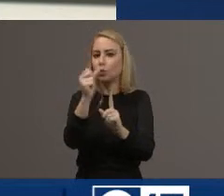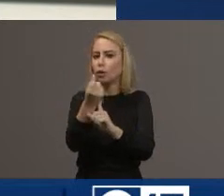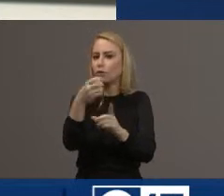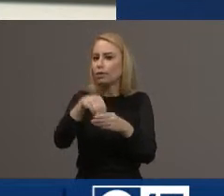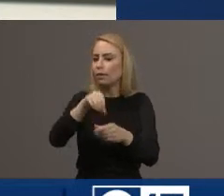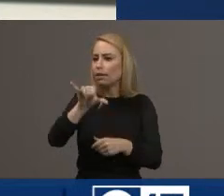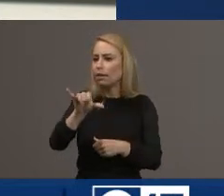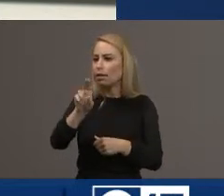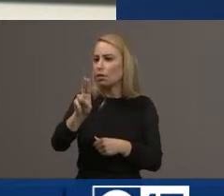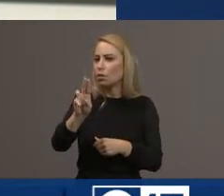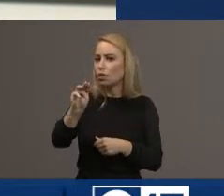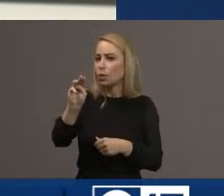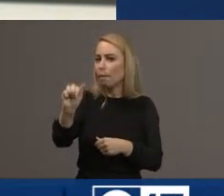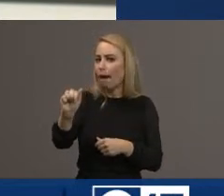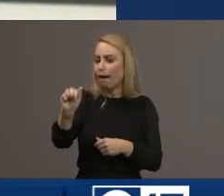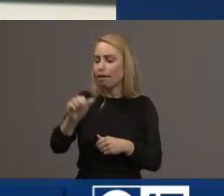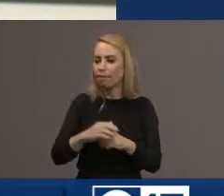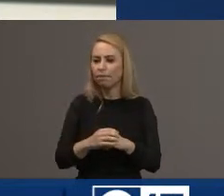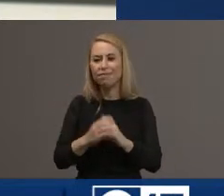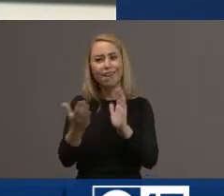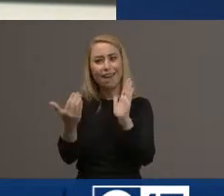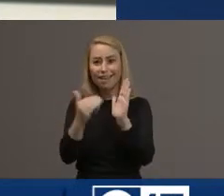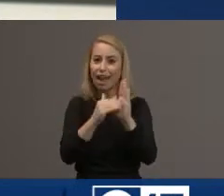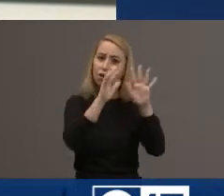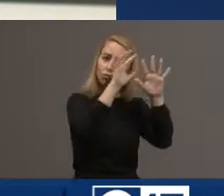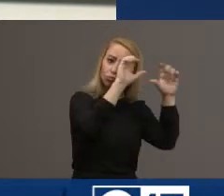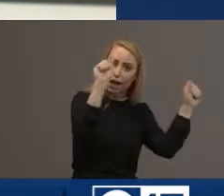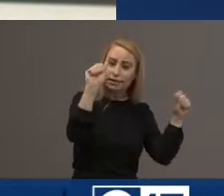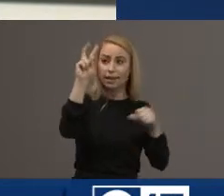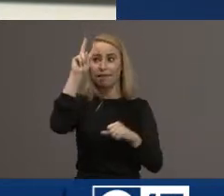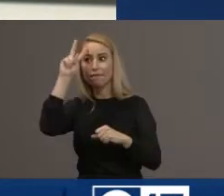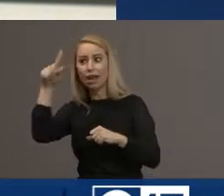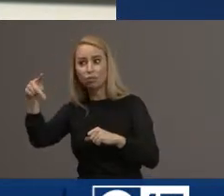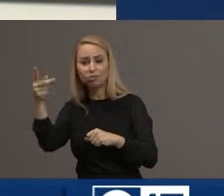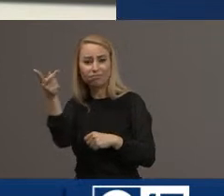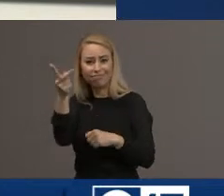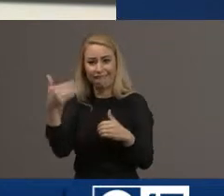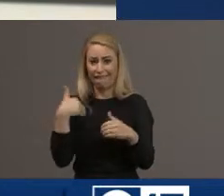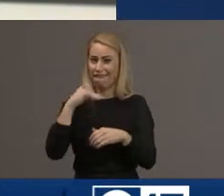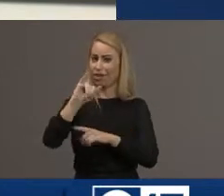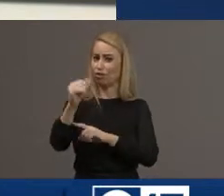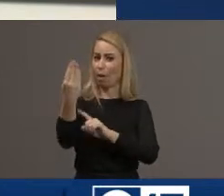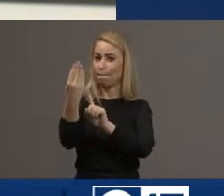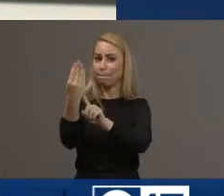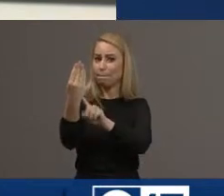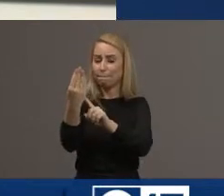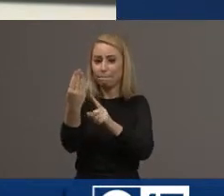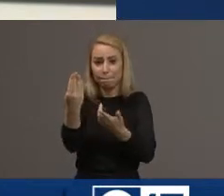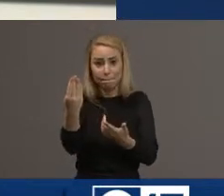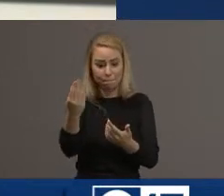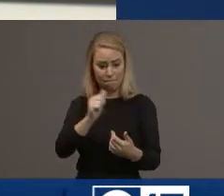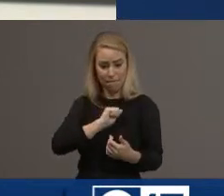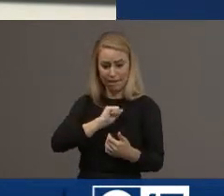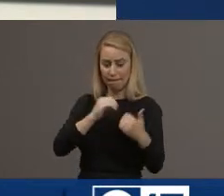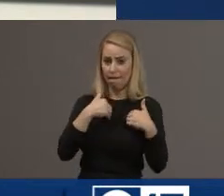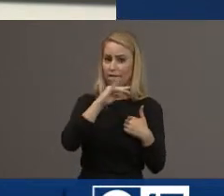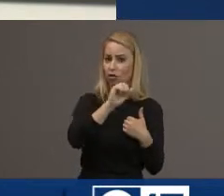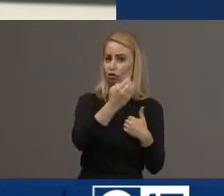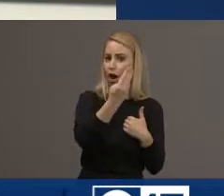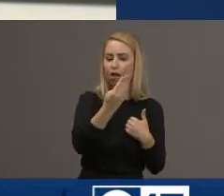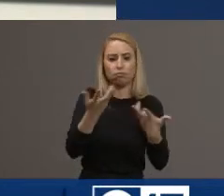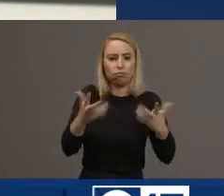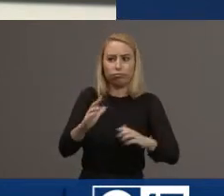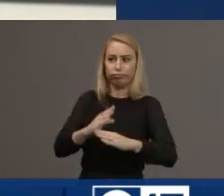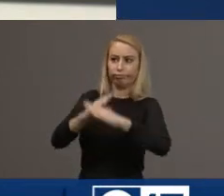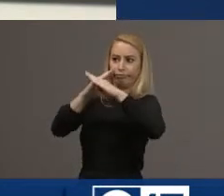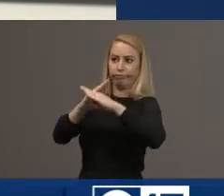So, like I said, the president and vice president have a job. I have a job. We're not going to get in the way of the job